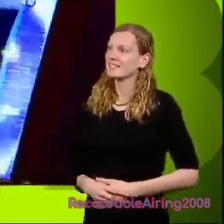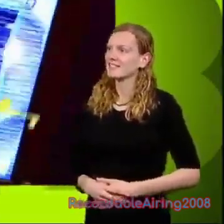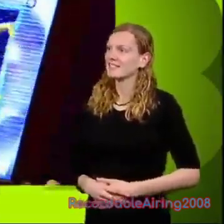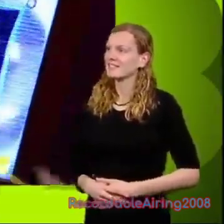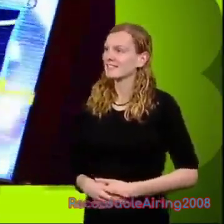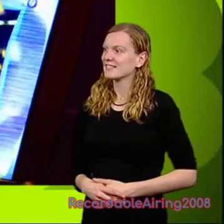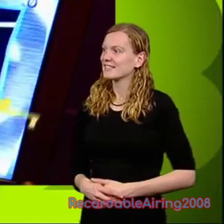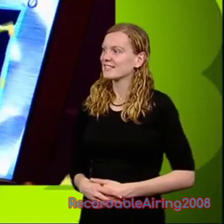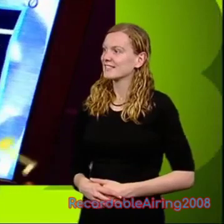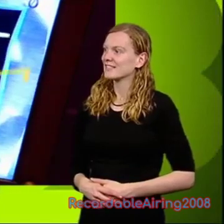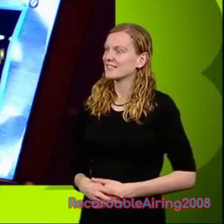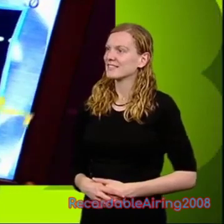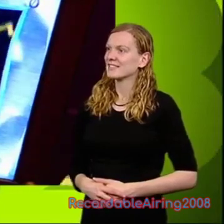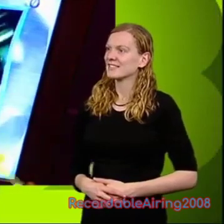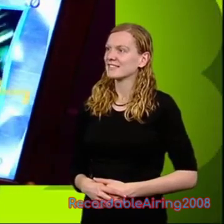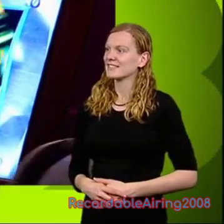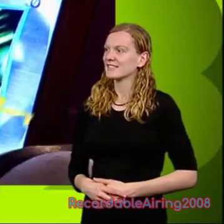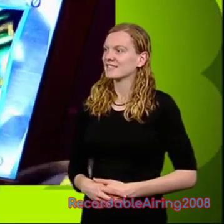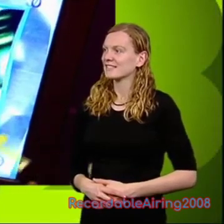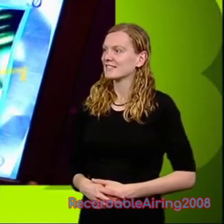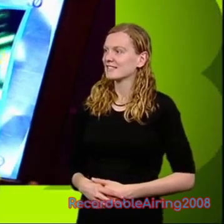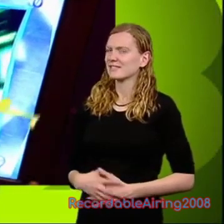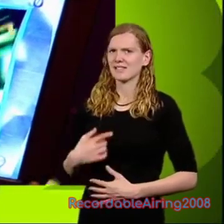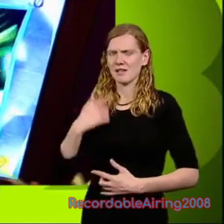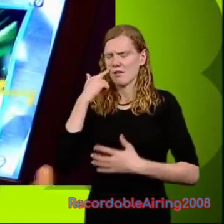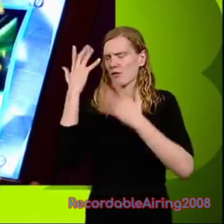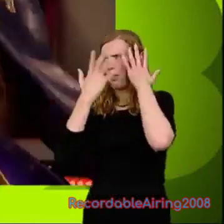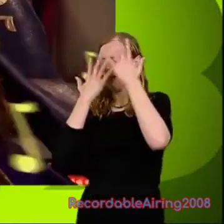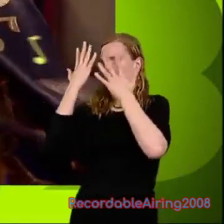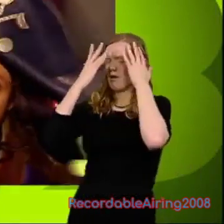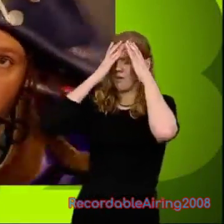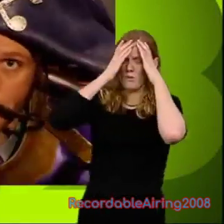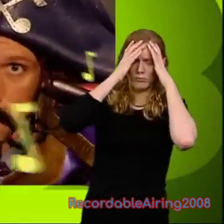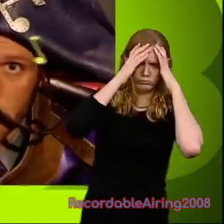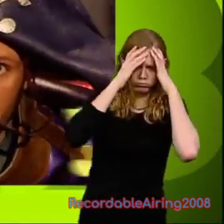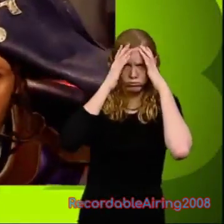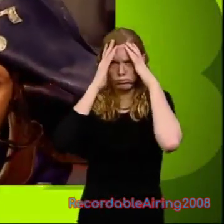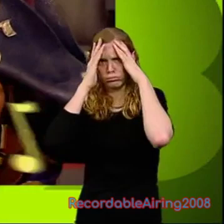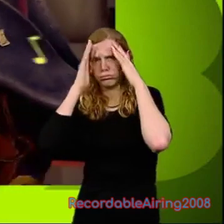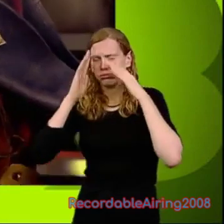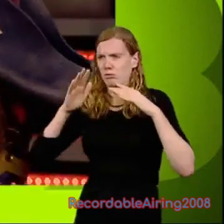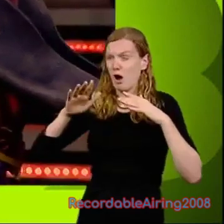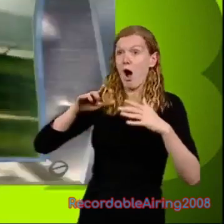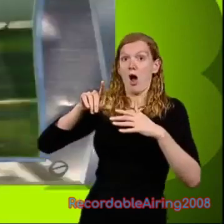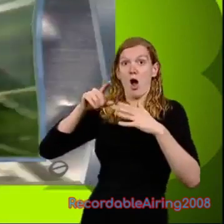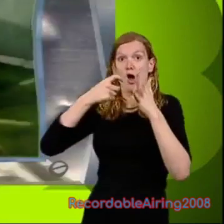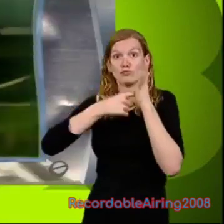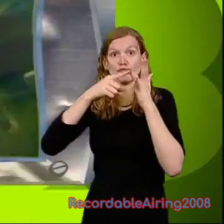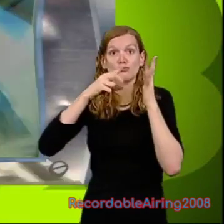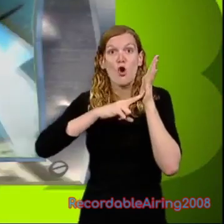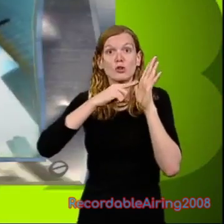Poor Dizzy Eyes, this is going to be a roller coaster of a song. Is Ronan Keating with Roller Coaster?